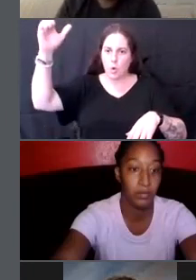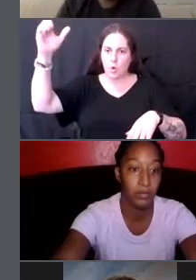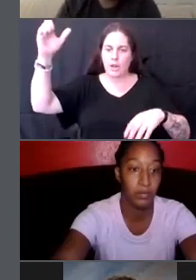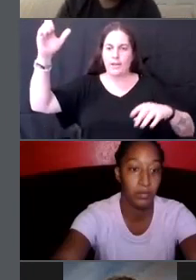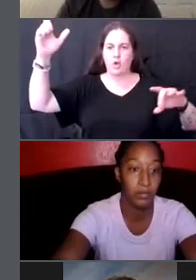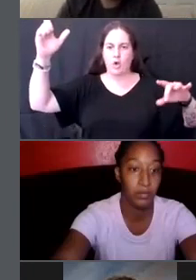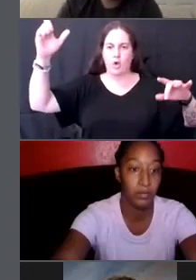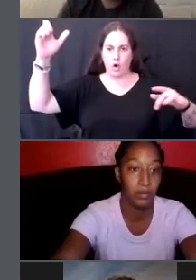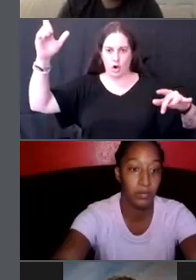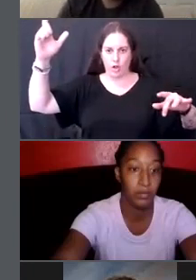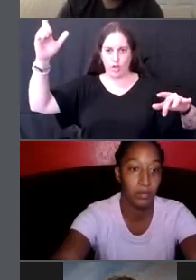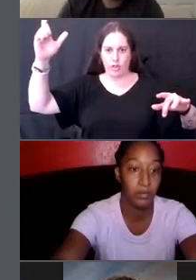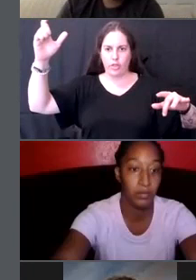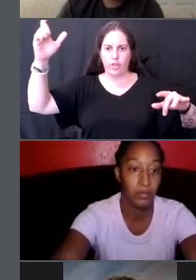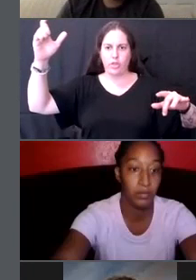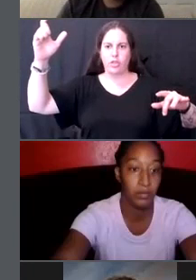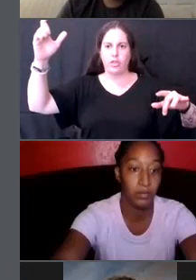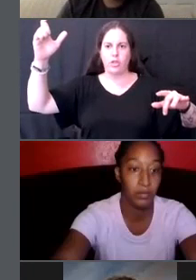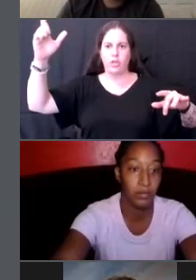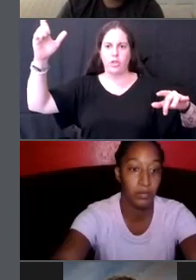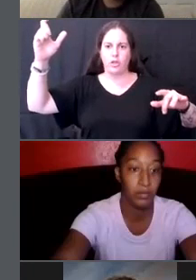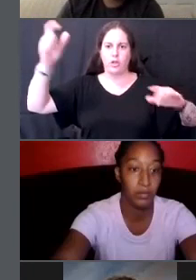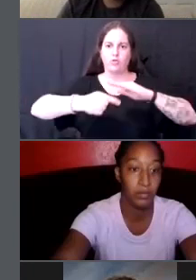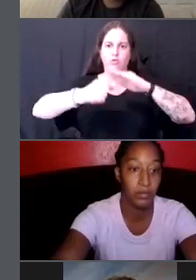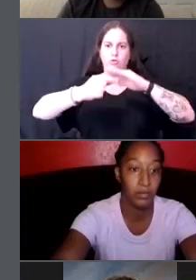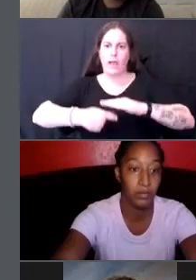moon and the oceans on the earth.